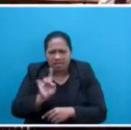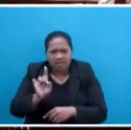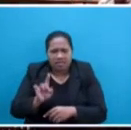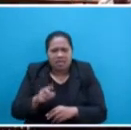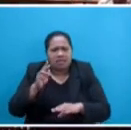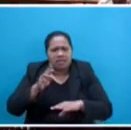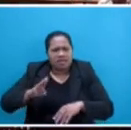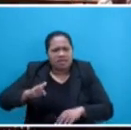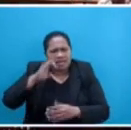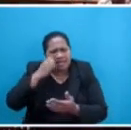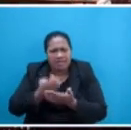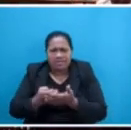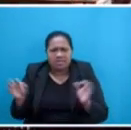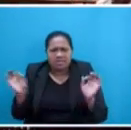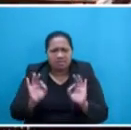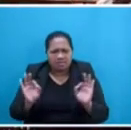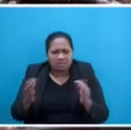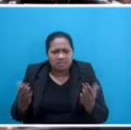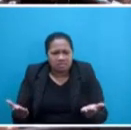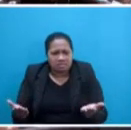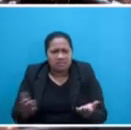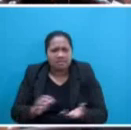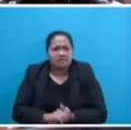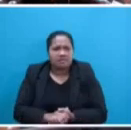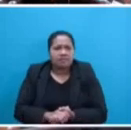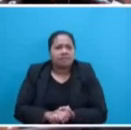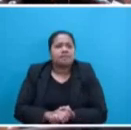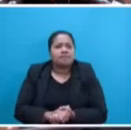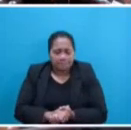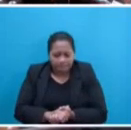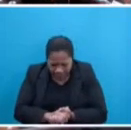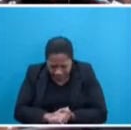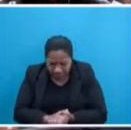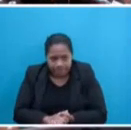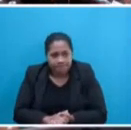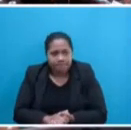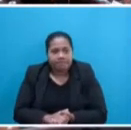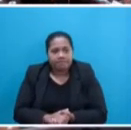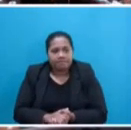Honorable member, you've made your point of order. You have the floor.